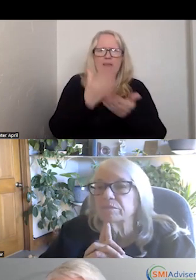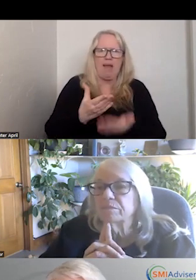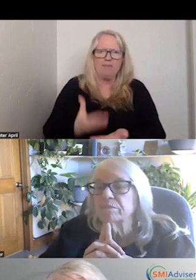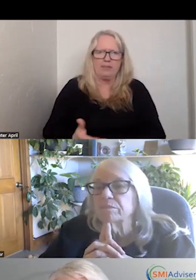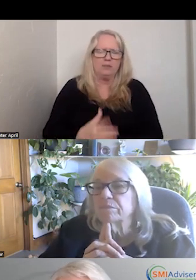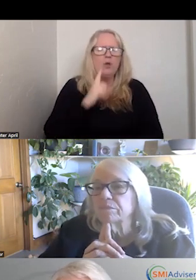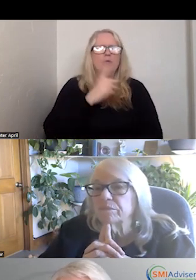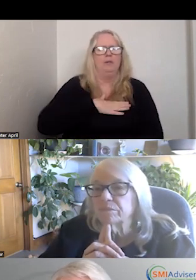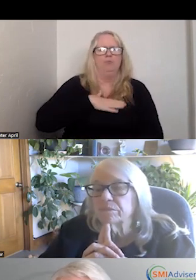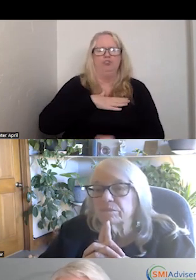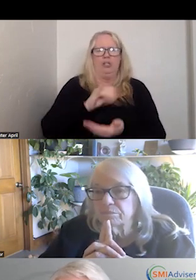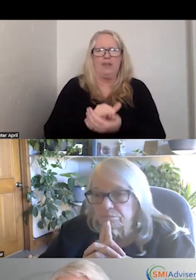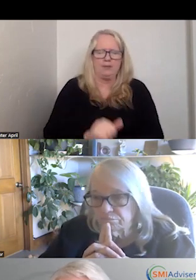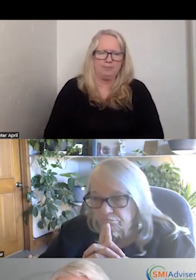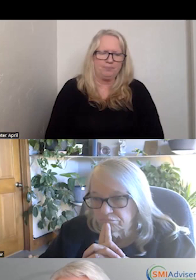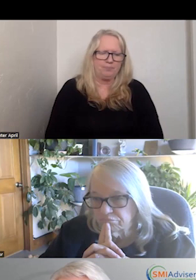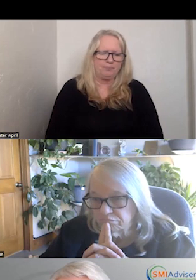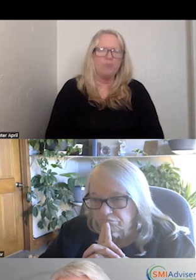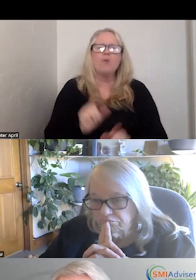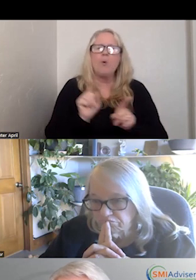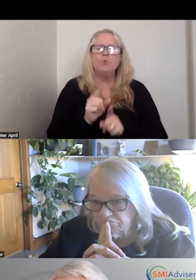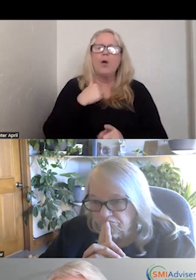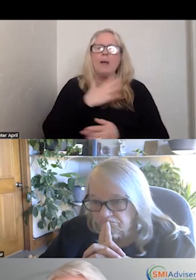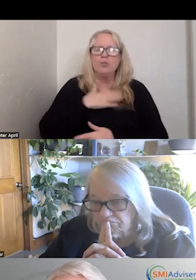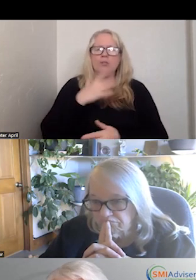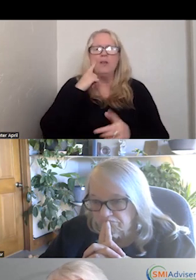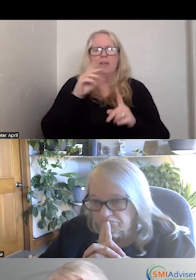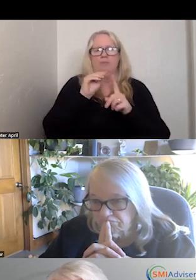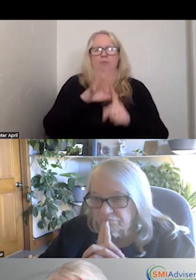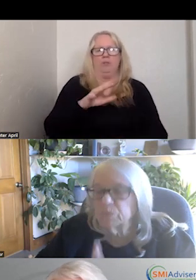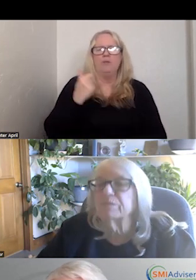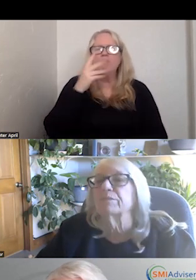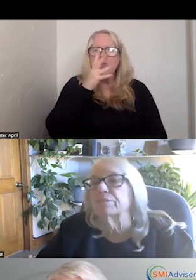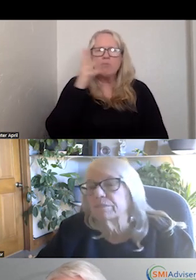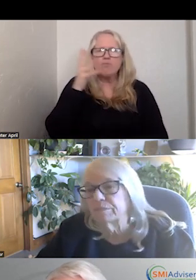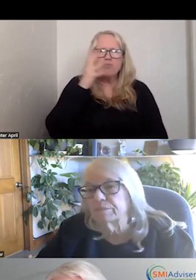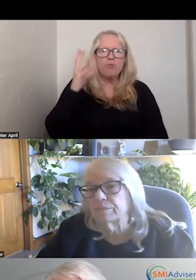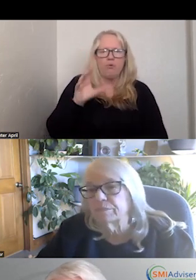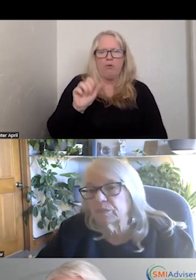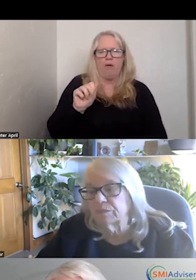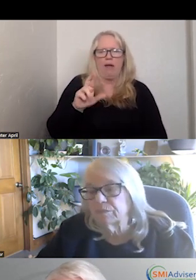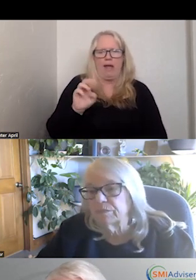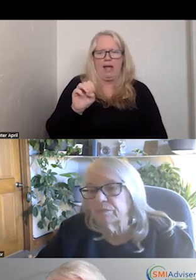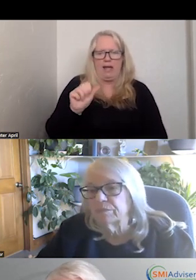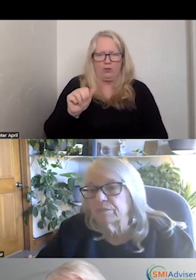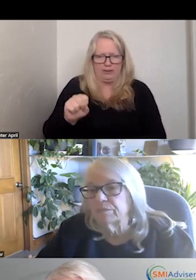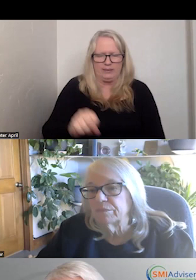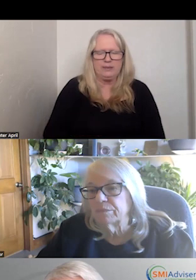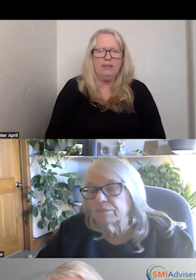So I appreciate that. I also appreciate the fact that you highlighted rural areas. It's one of the things